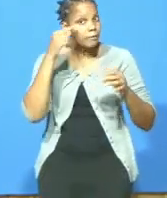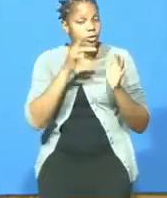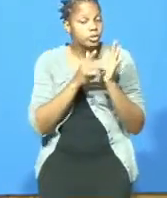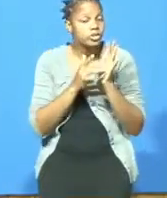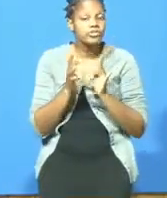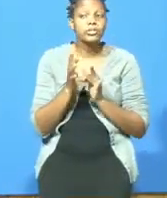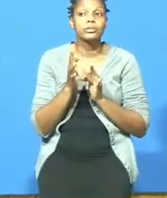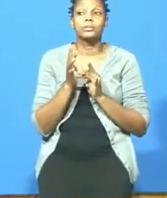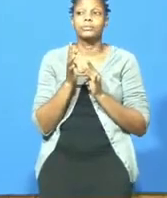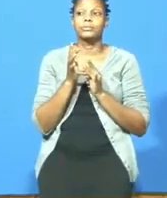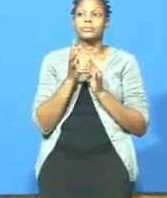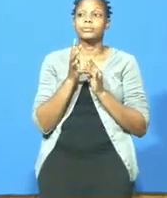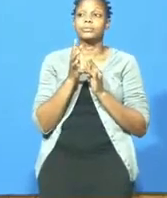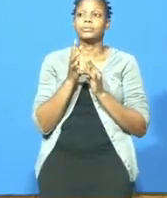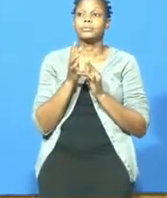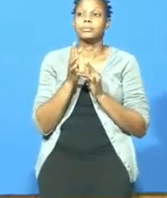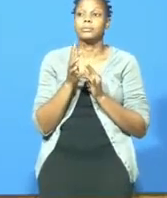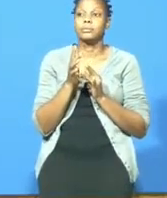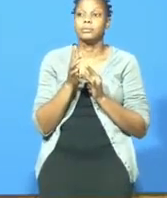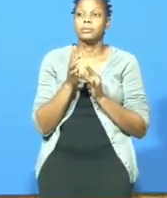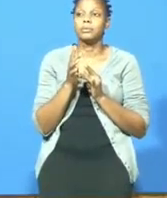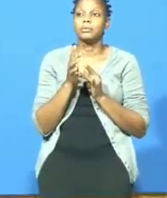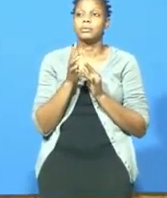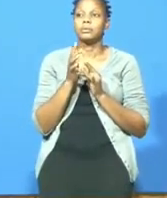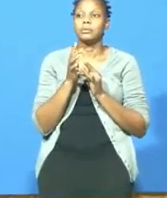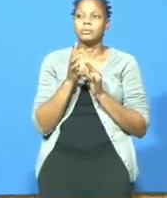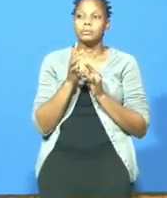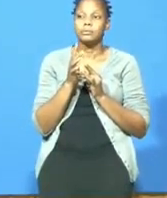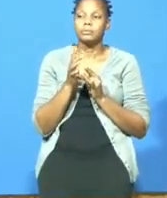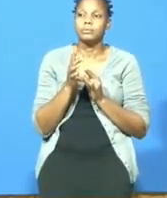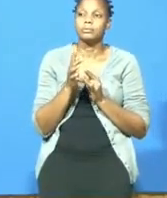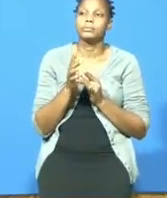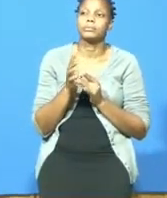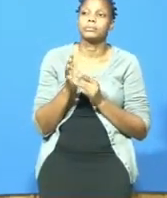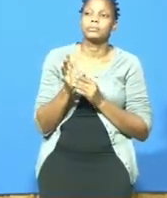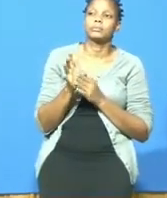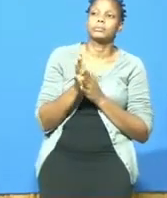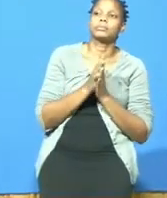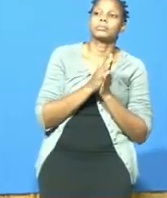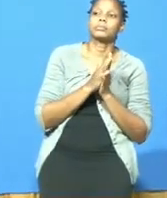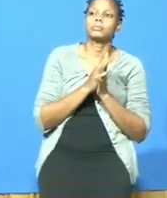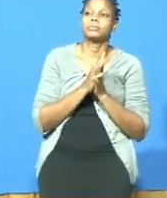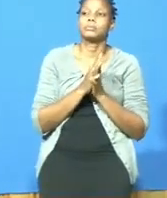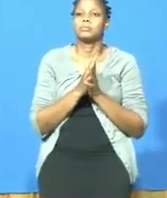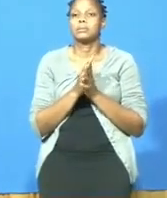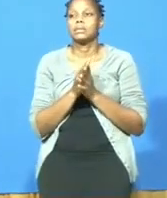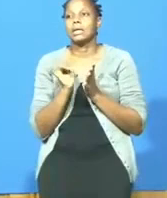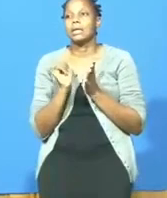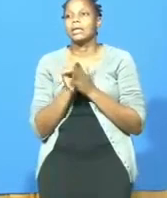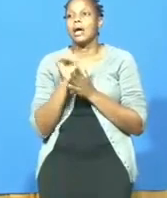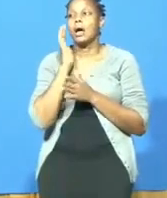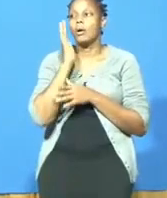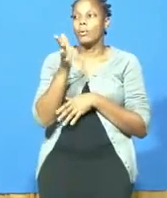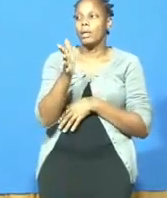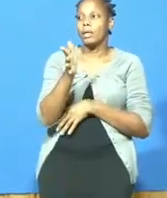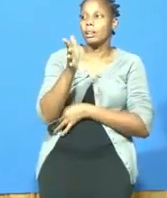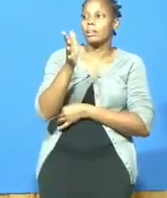tonight as nature spoke to you. that will be.